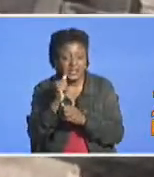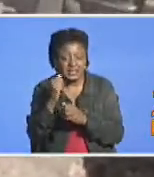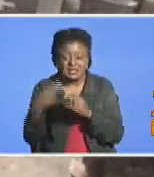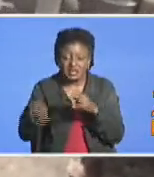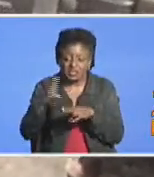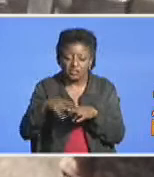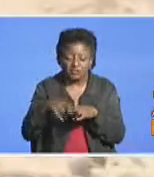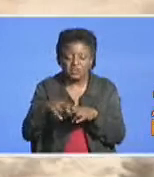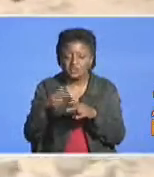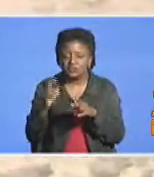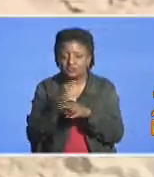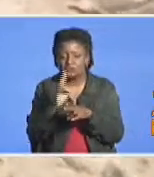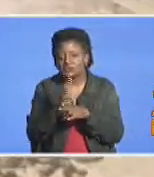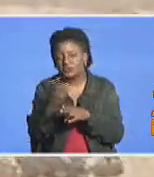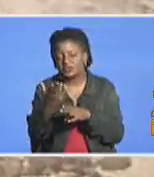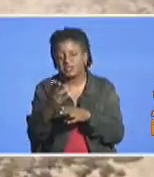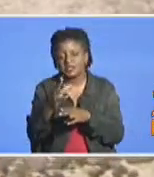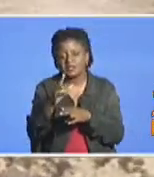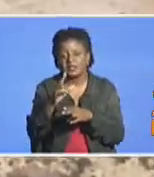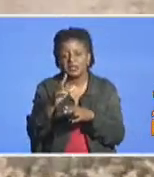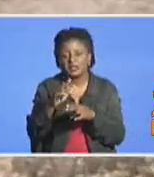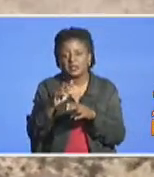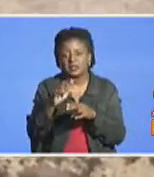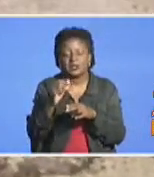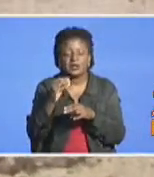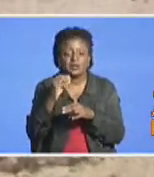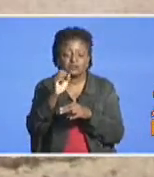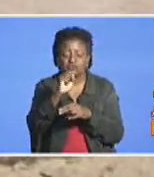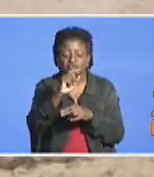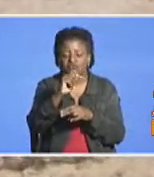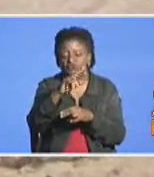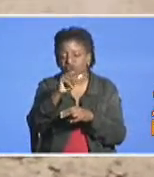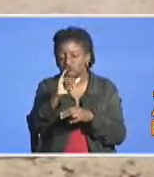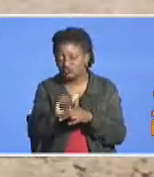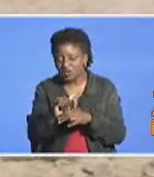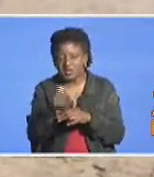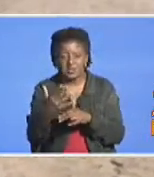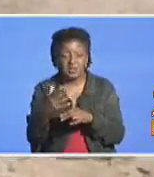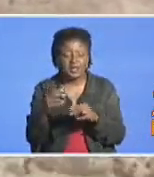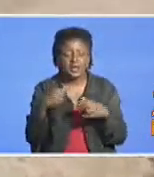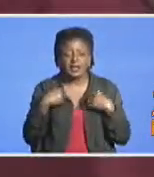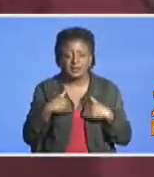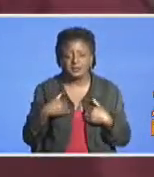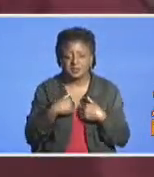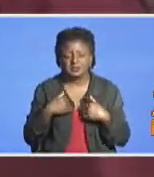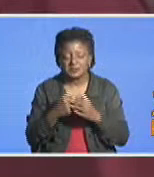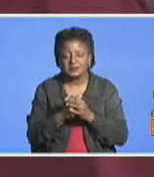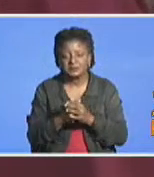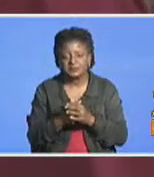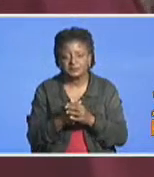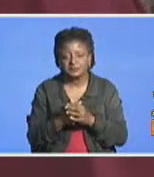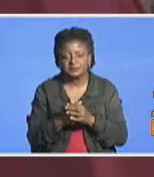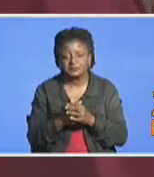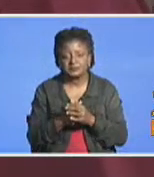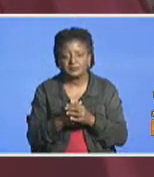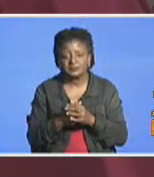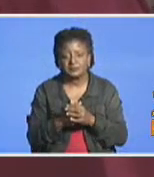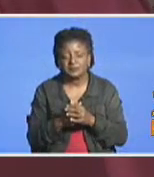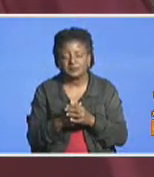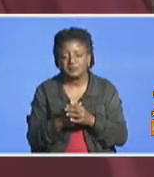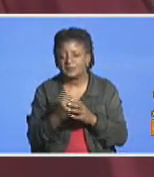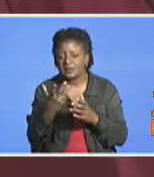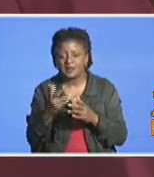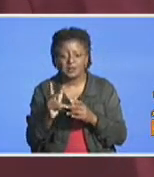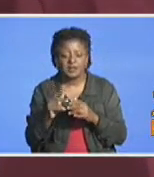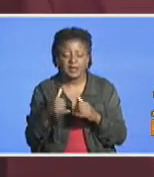strays and the low rate of pet owners taking advantage of spay and neutering programs. Animals suggest indiscriminately just breeding.